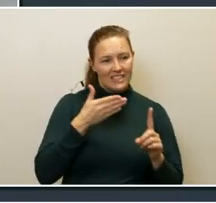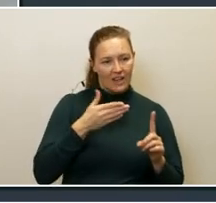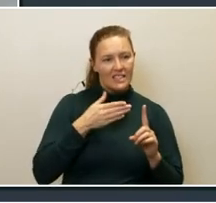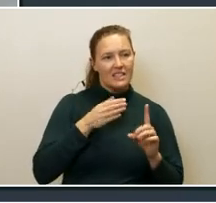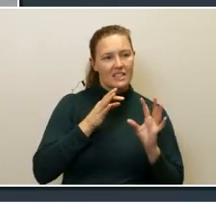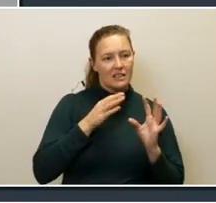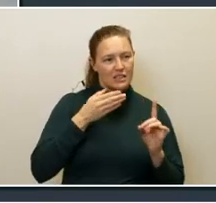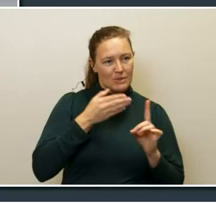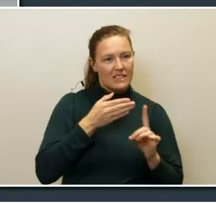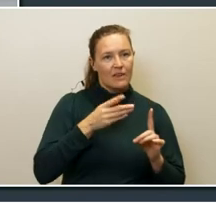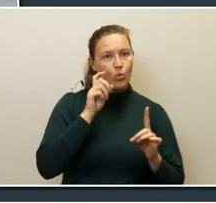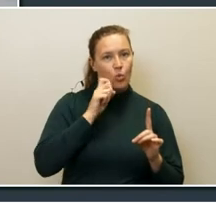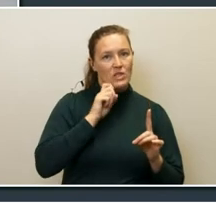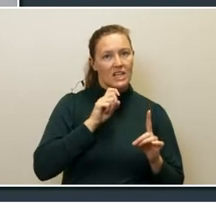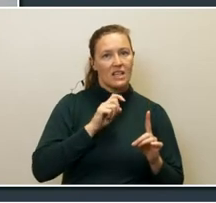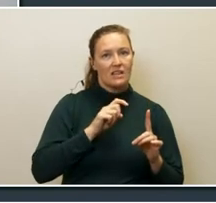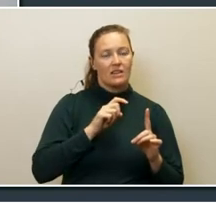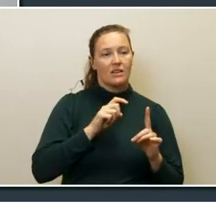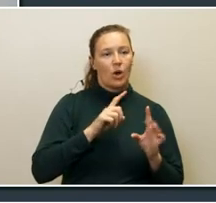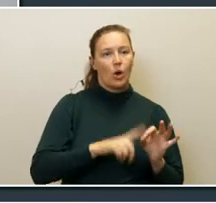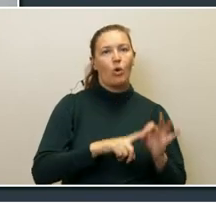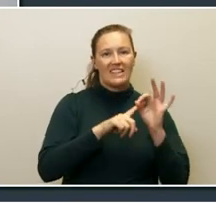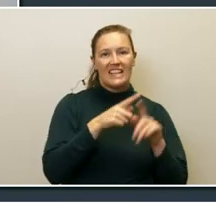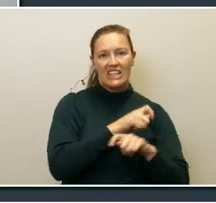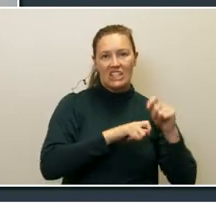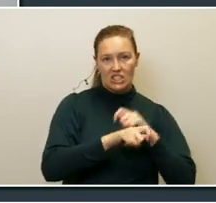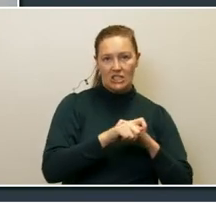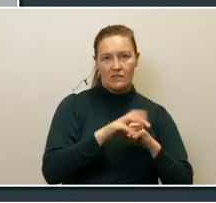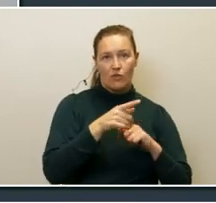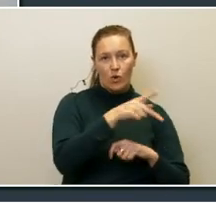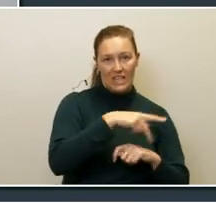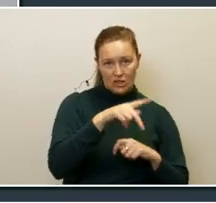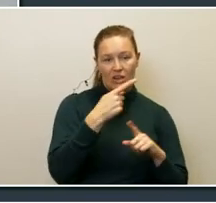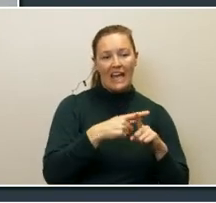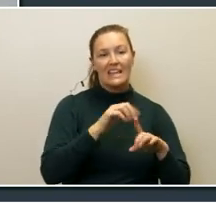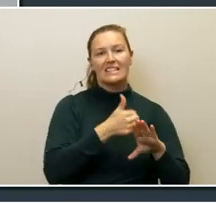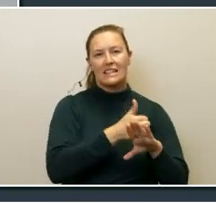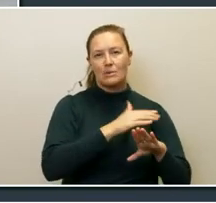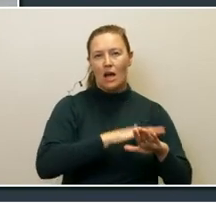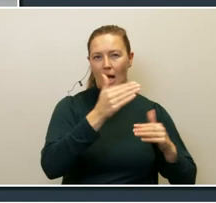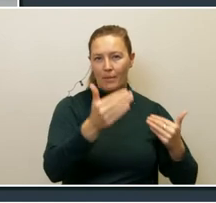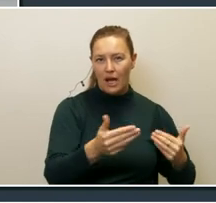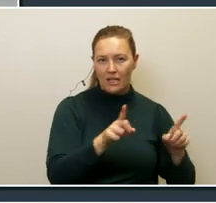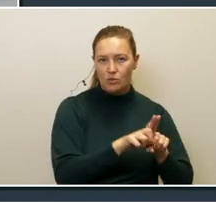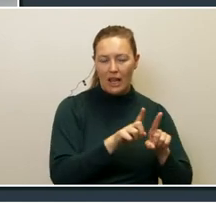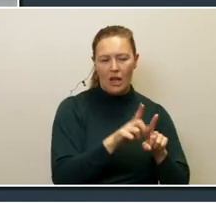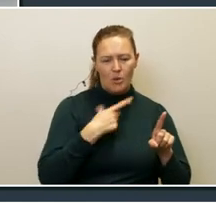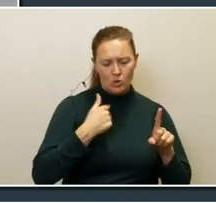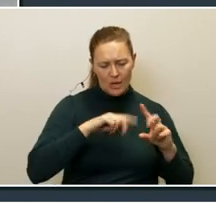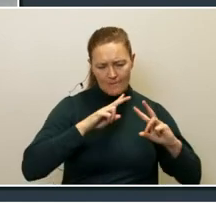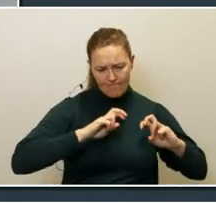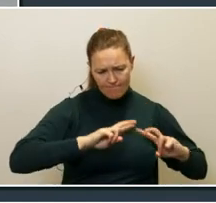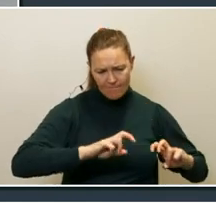quality objectives for the estuary and the timeline for achieving those objectives. We haven't been able to